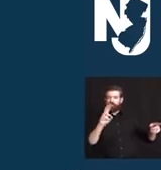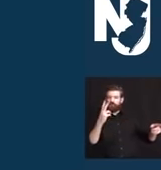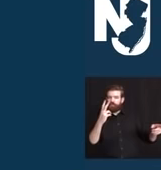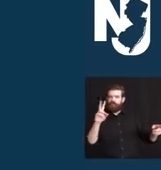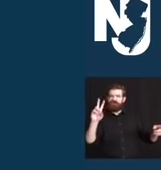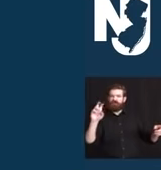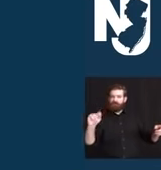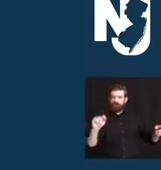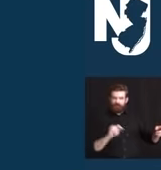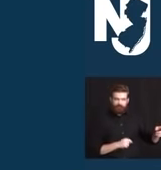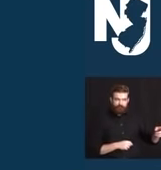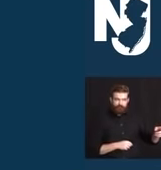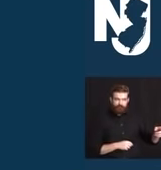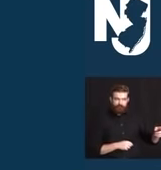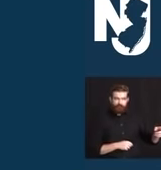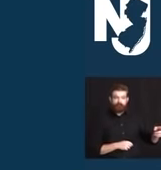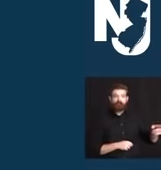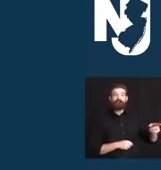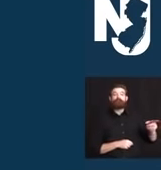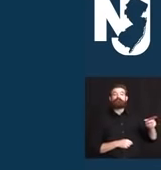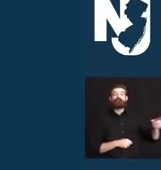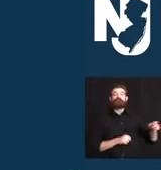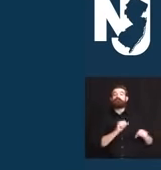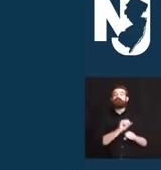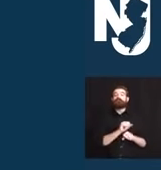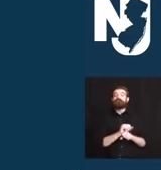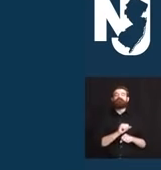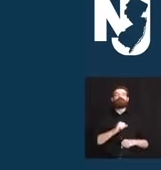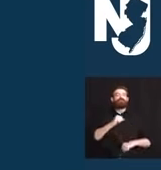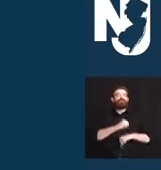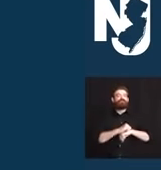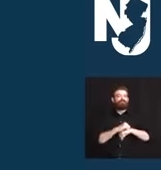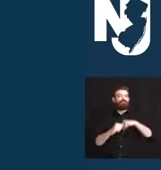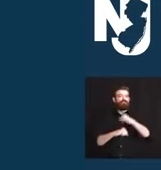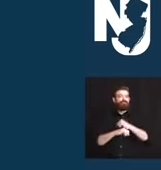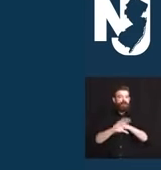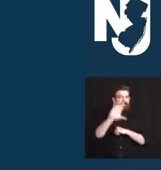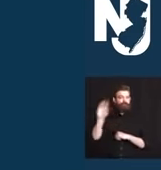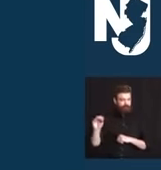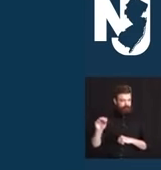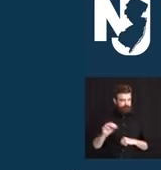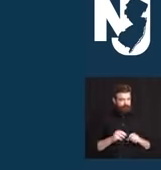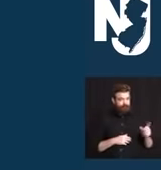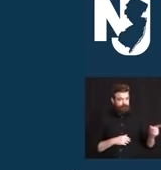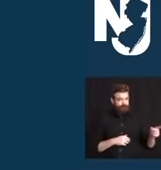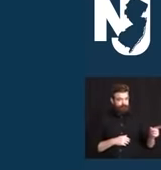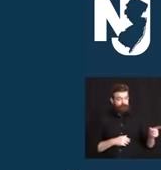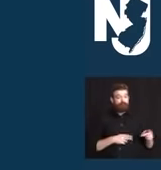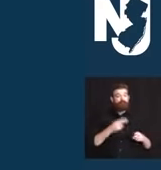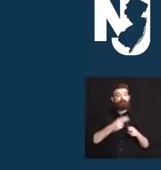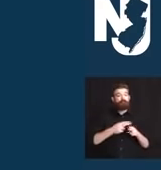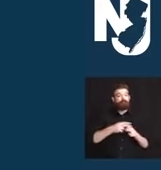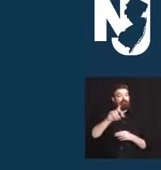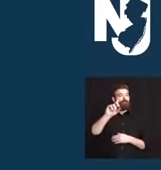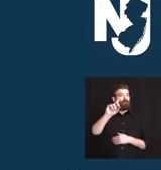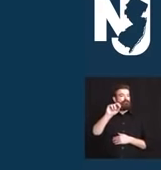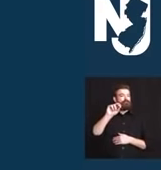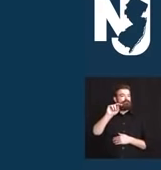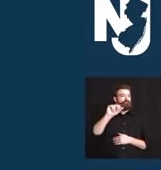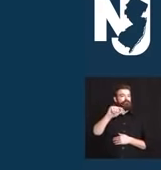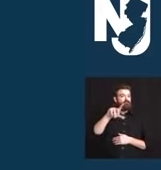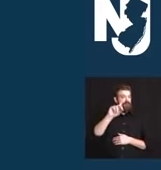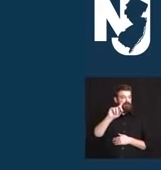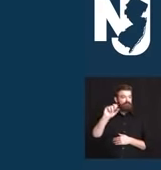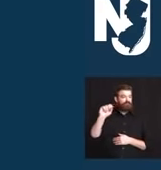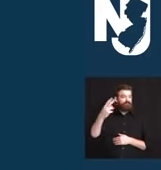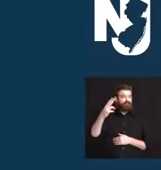Poppy. He has also lived by himself since his wife passed a decade ago. So this week is Donald's 95th birthday.